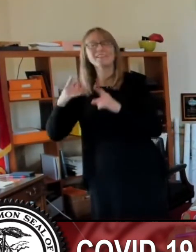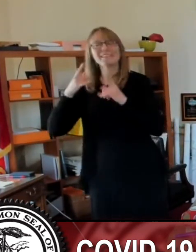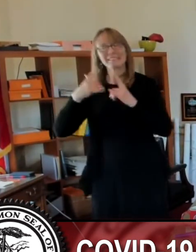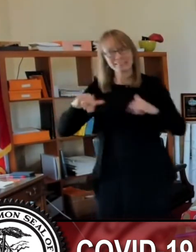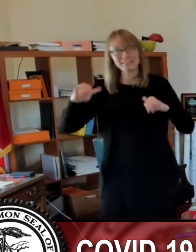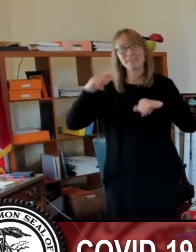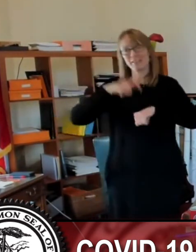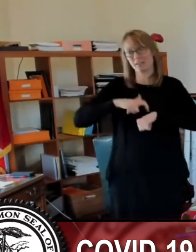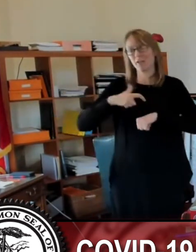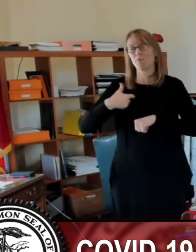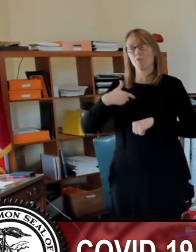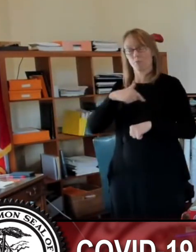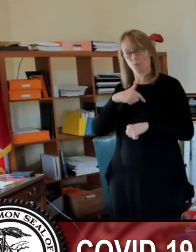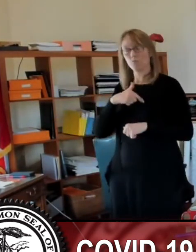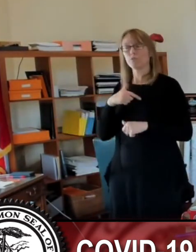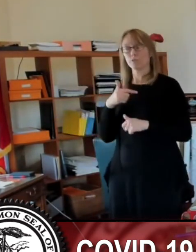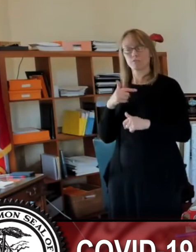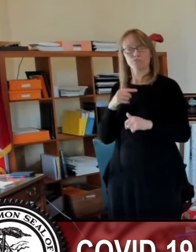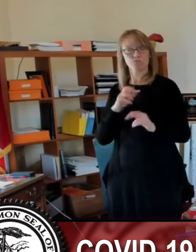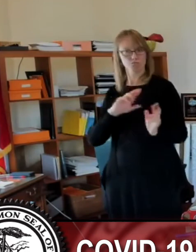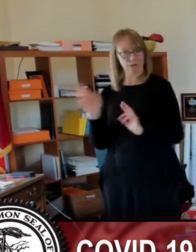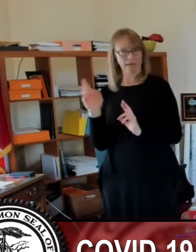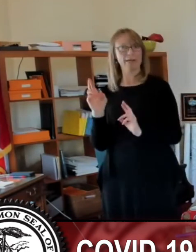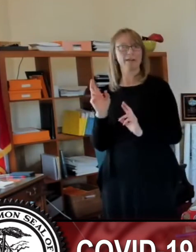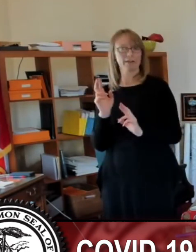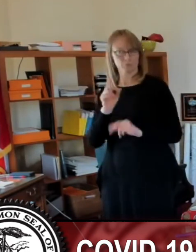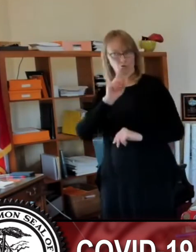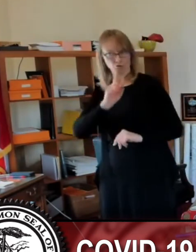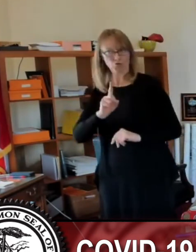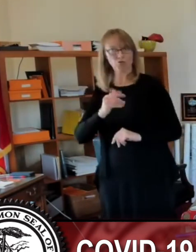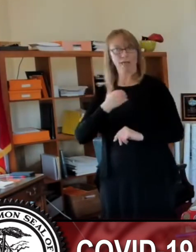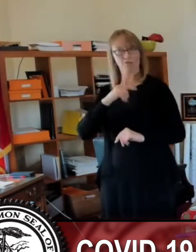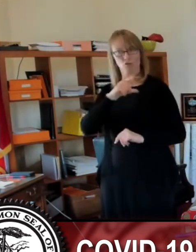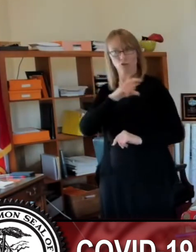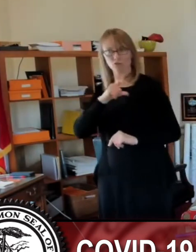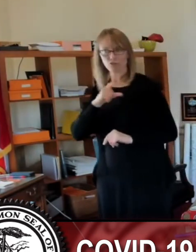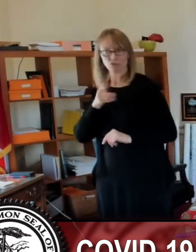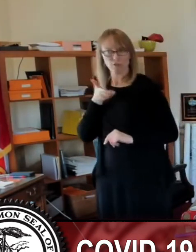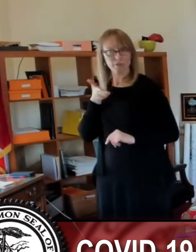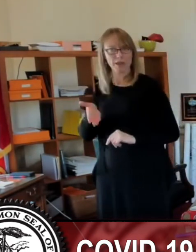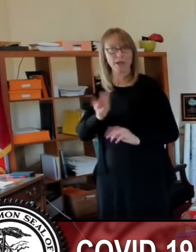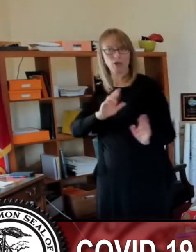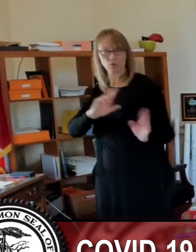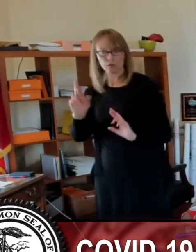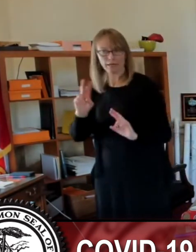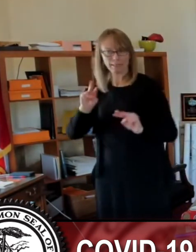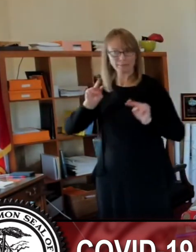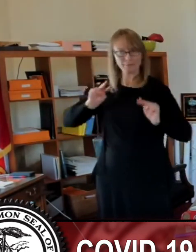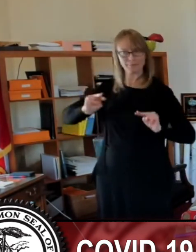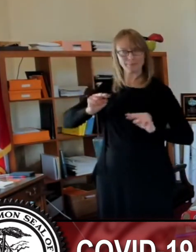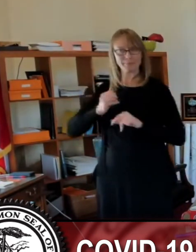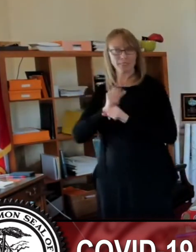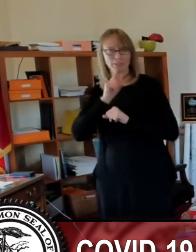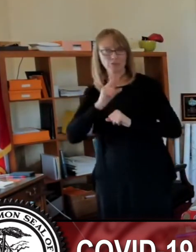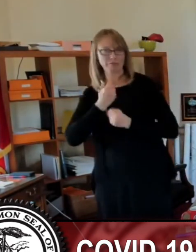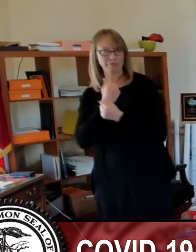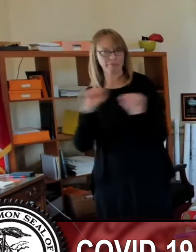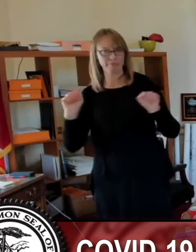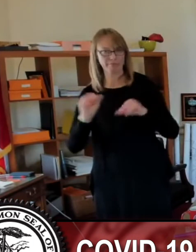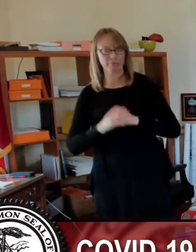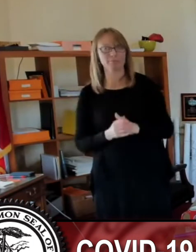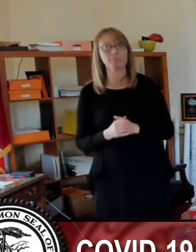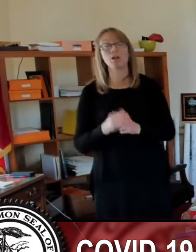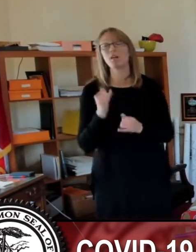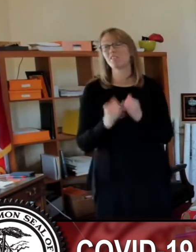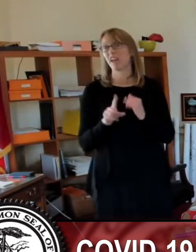So we're very aware of that and have a lot of measures in place. Last question of the day comes from